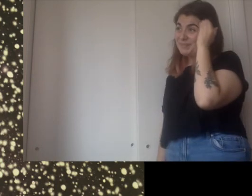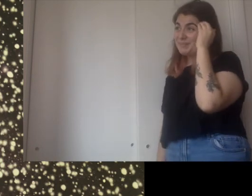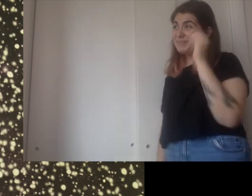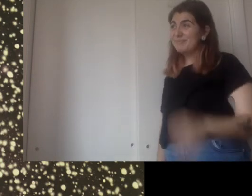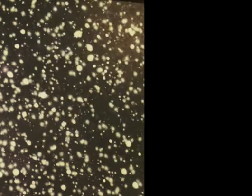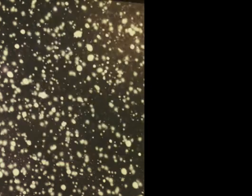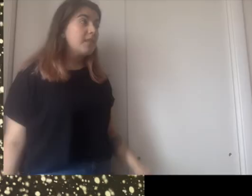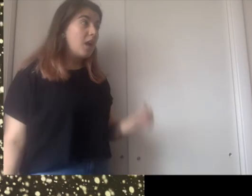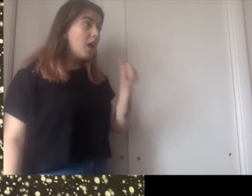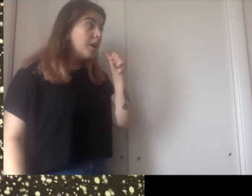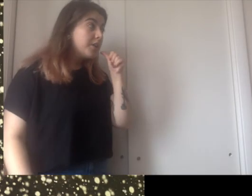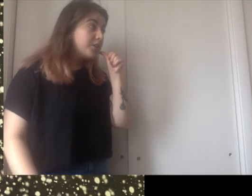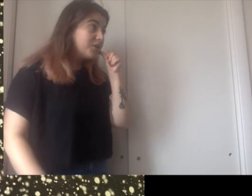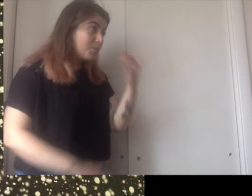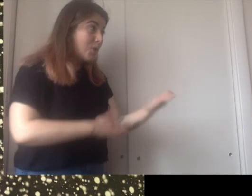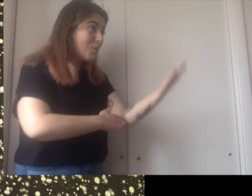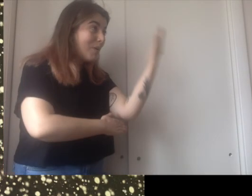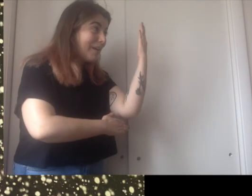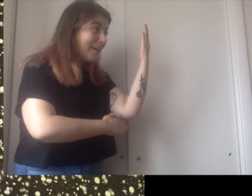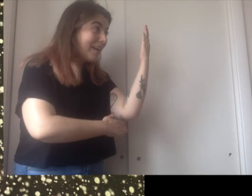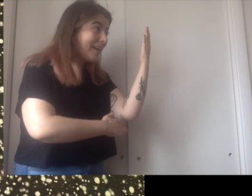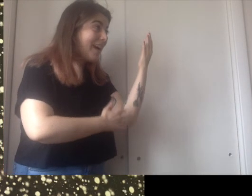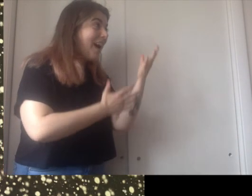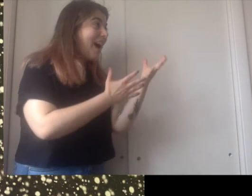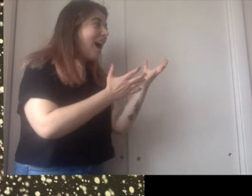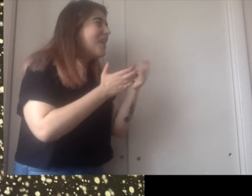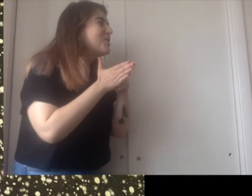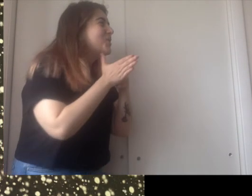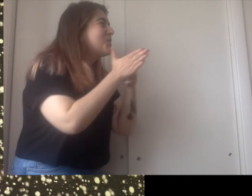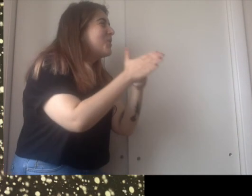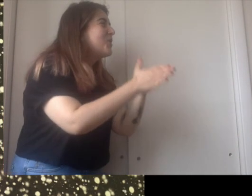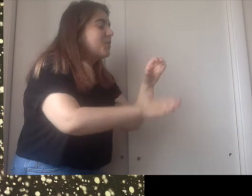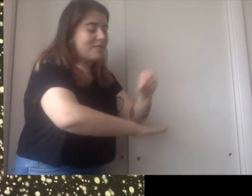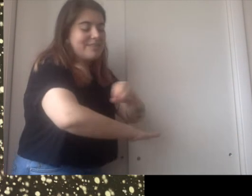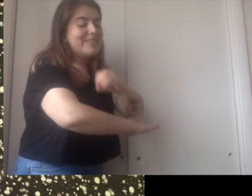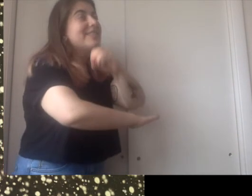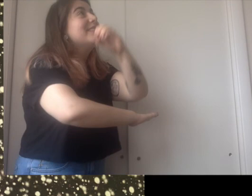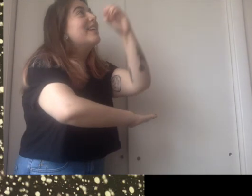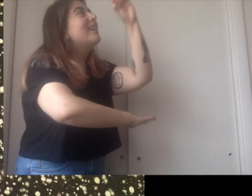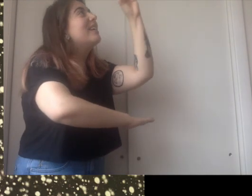I know. Tomorrow morning, I want to show you the